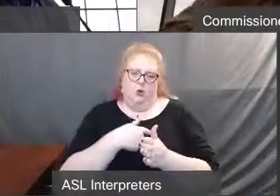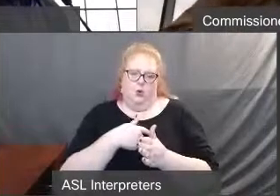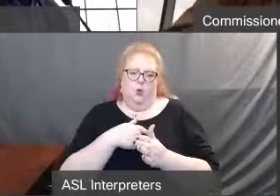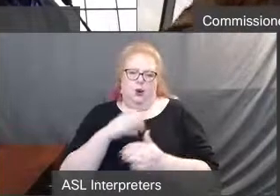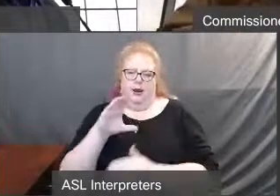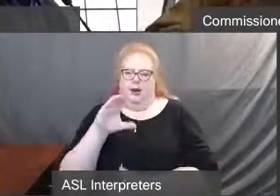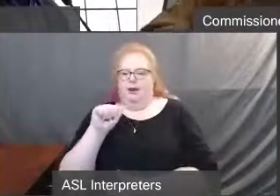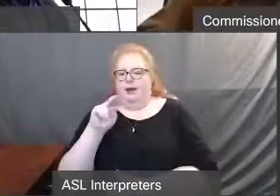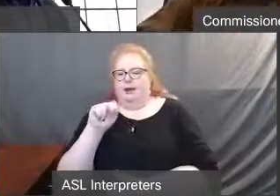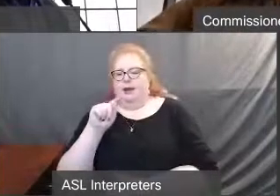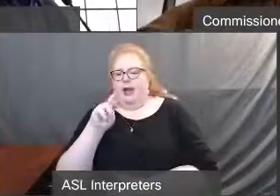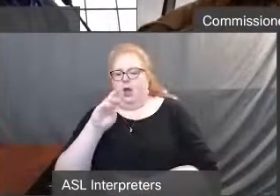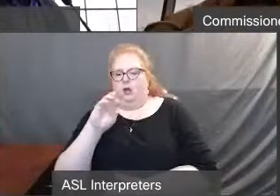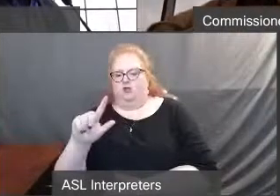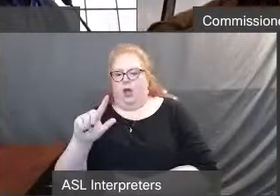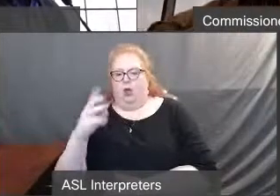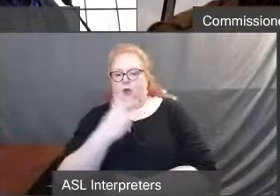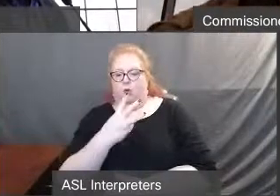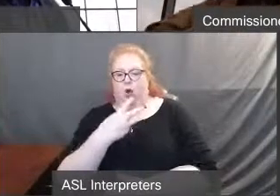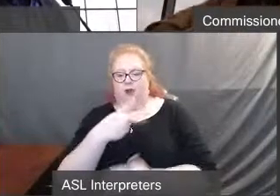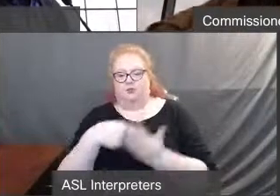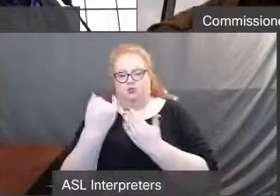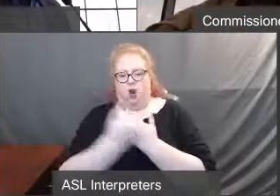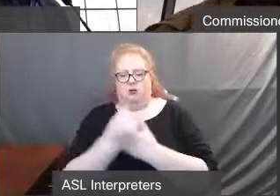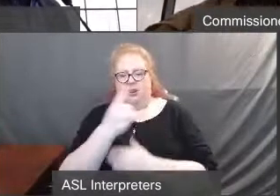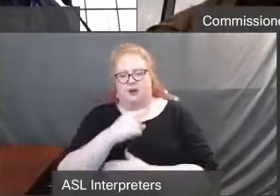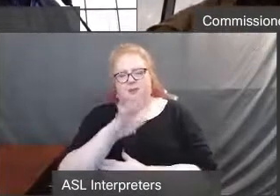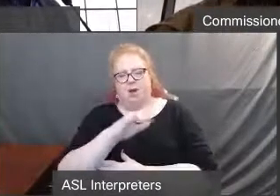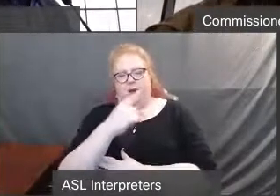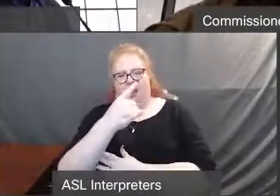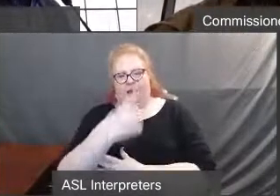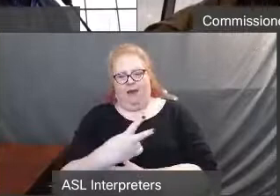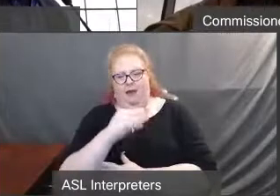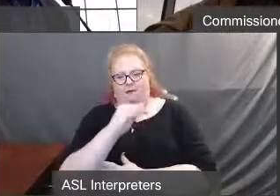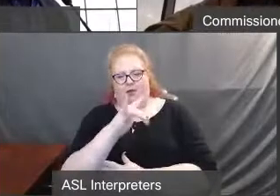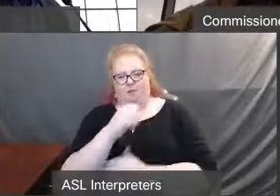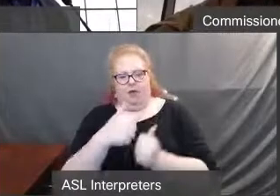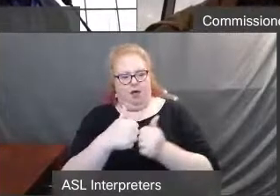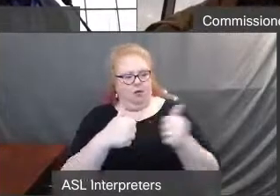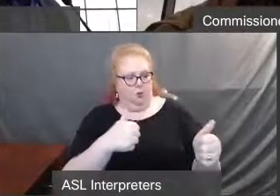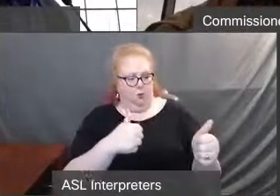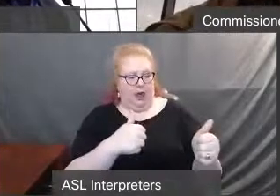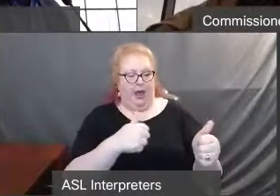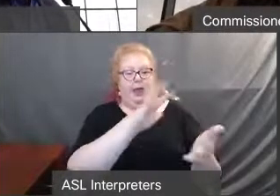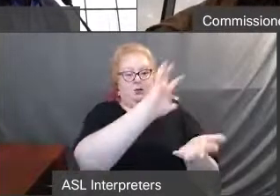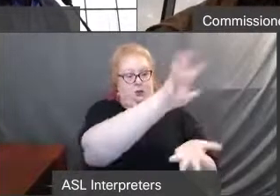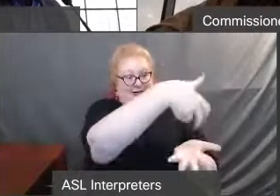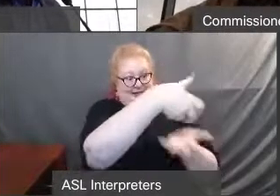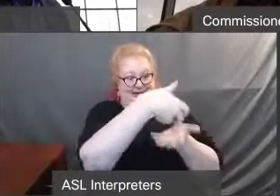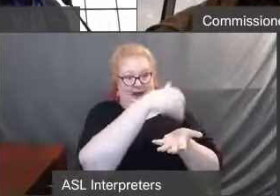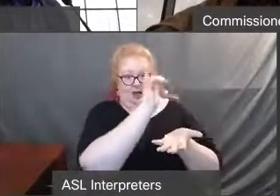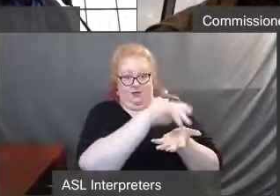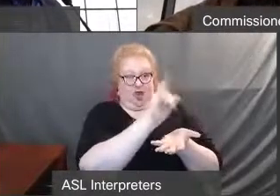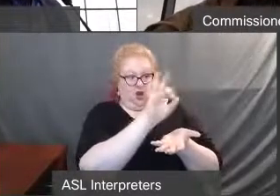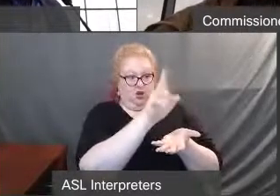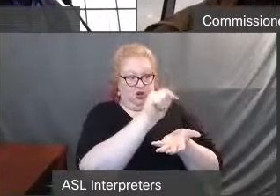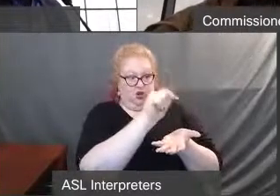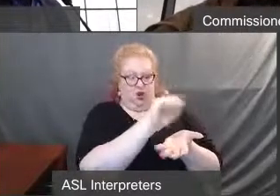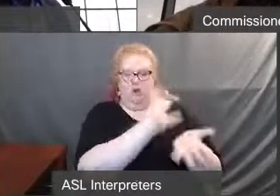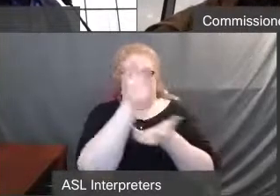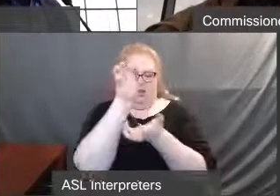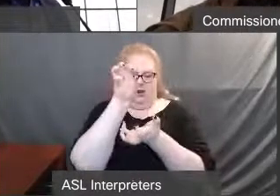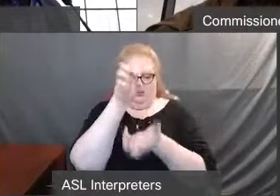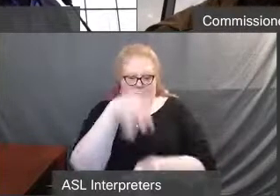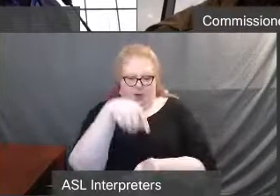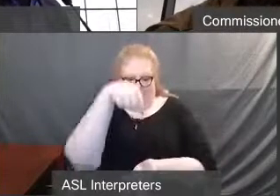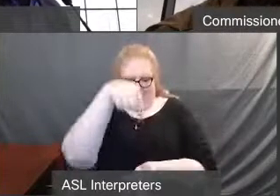West project, which is about a half a mile away, and depositing it into this property, because no